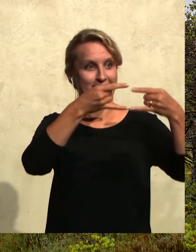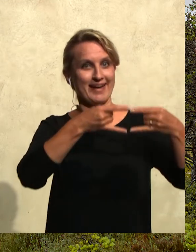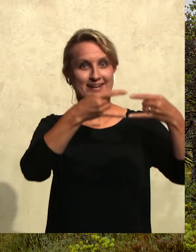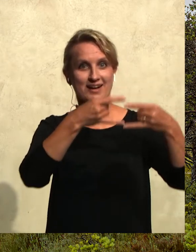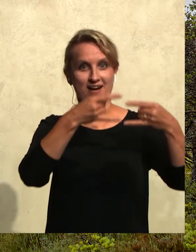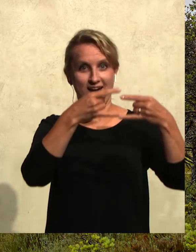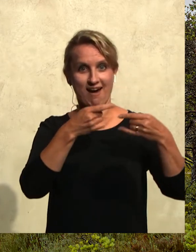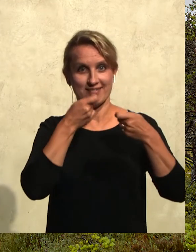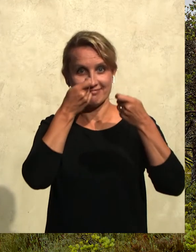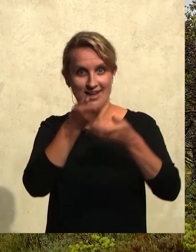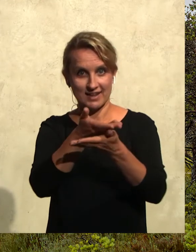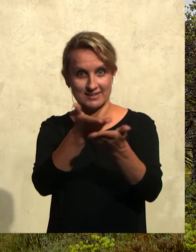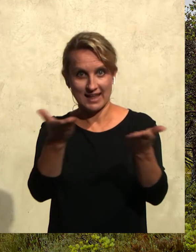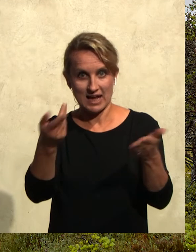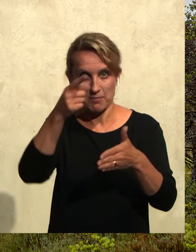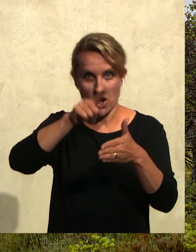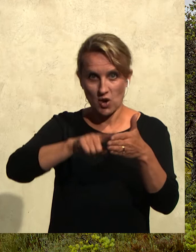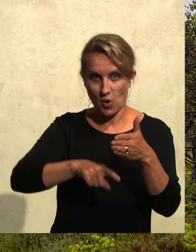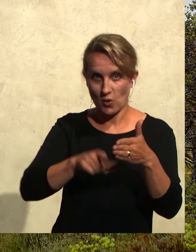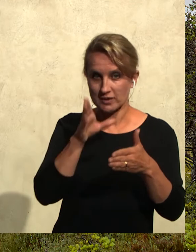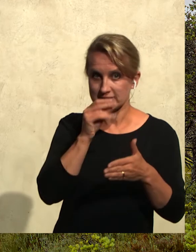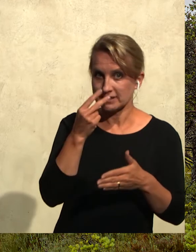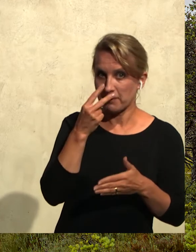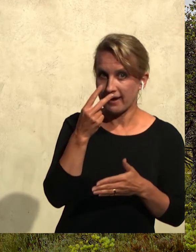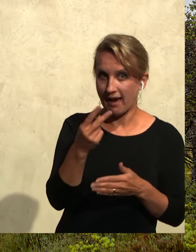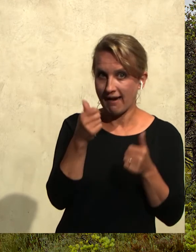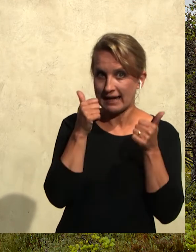hope you can see this fine.